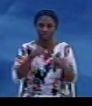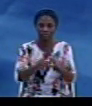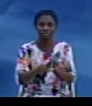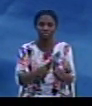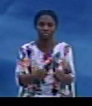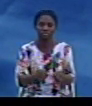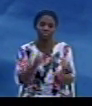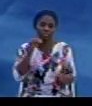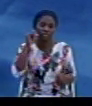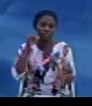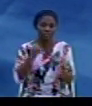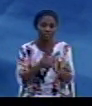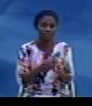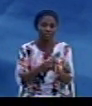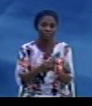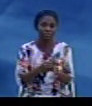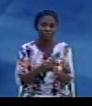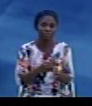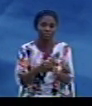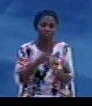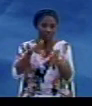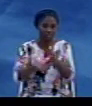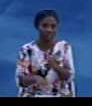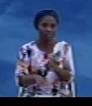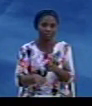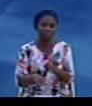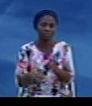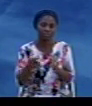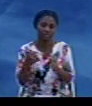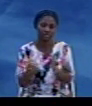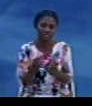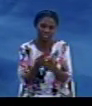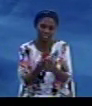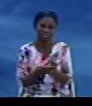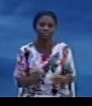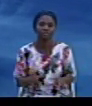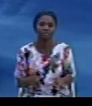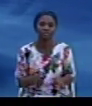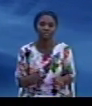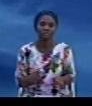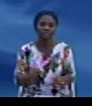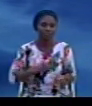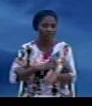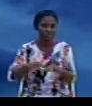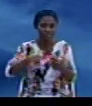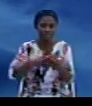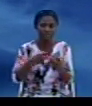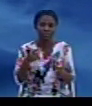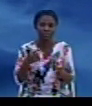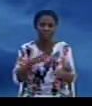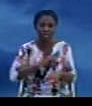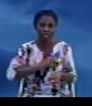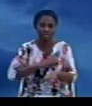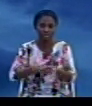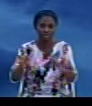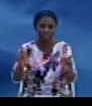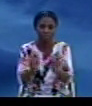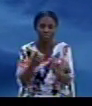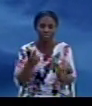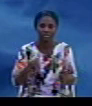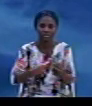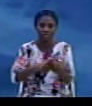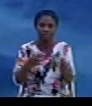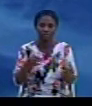But after the counseling and I went back to my seat, in fact, I didn't even meet the beginning of the prayer. But before the prayer of the man of God, I felt